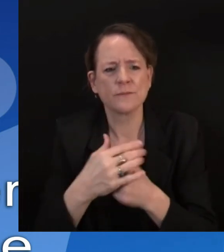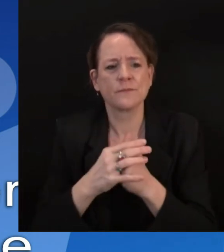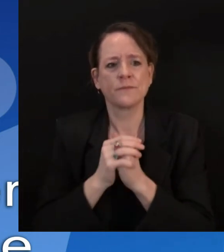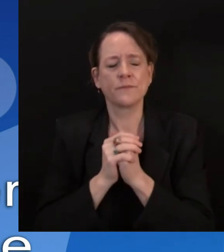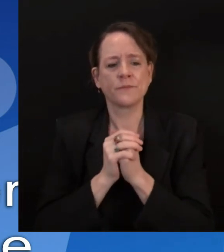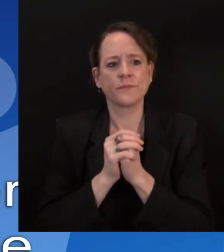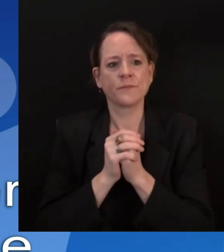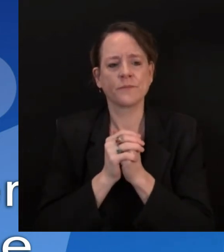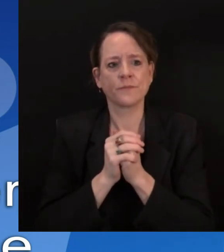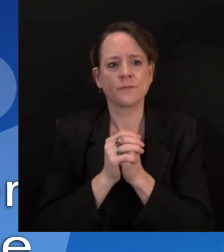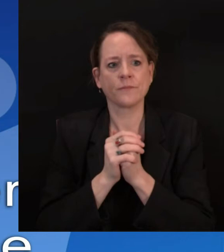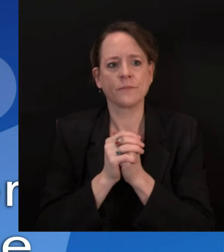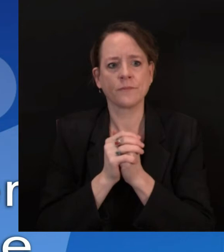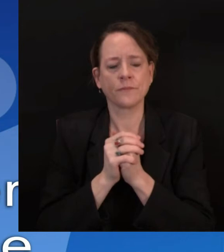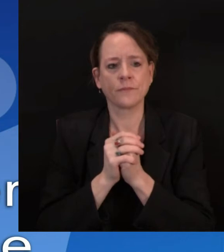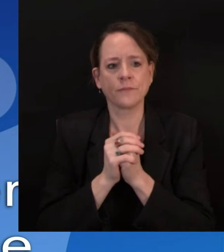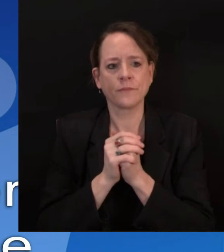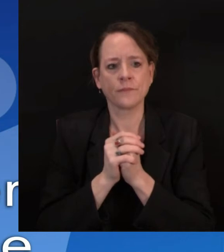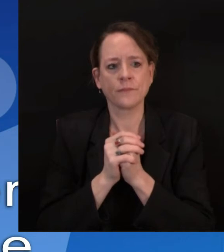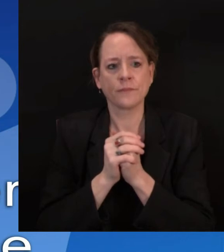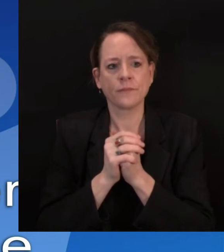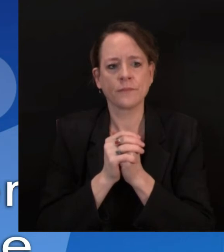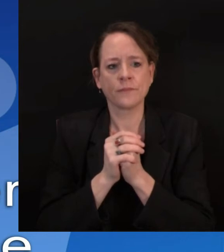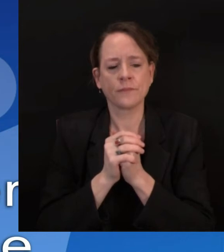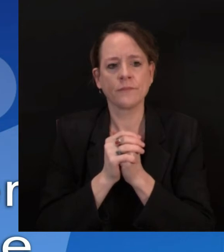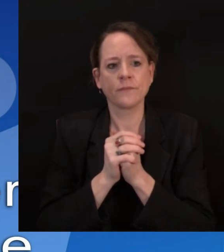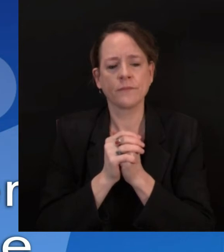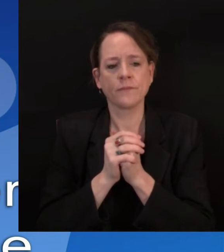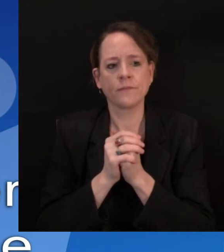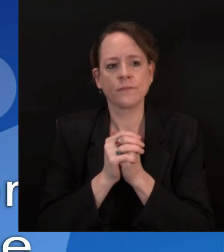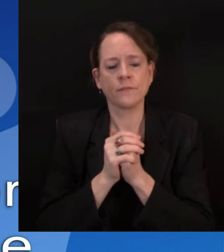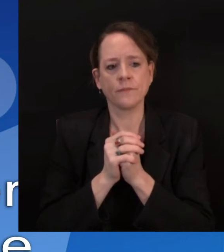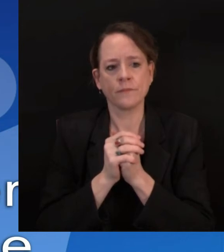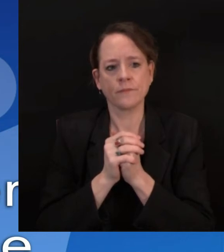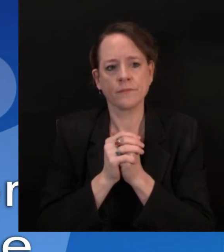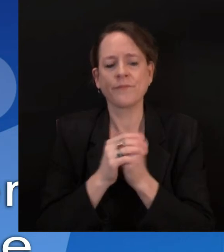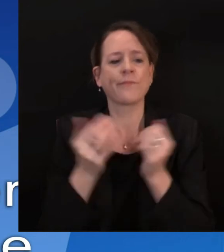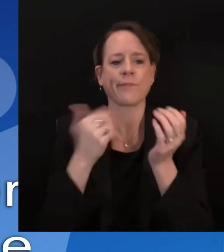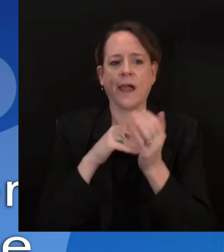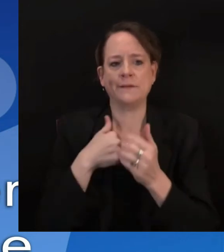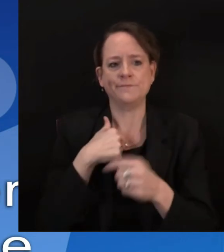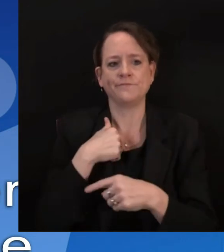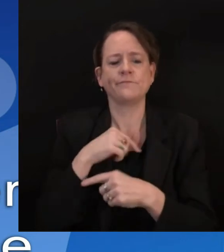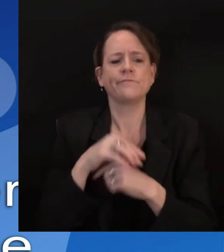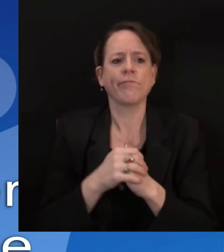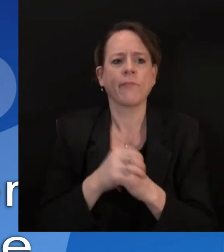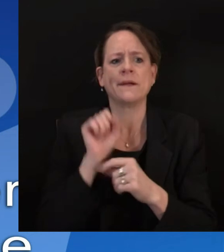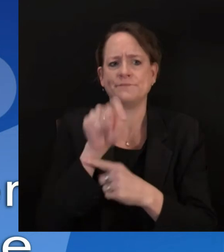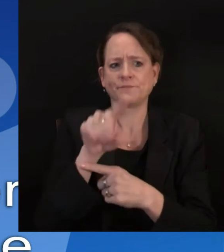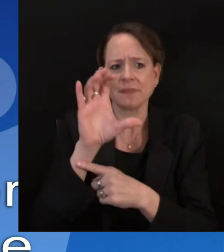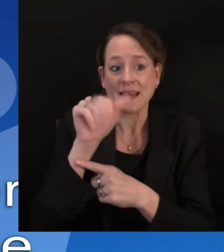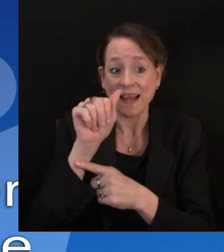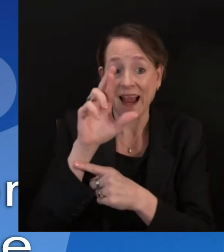Sorry. Just was wondering for the CARES Act funded activities in the state related to the surge facility,